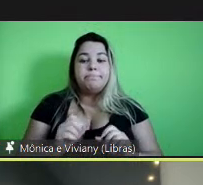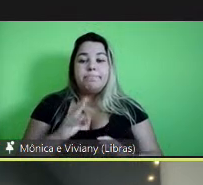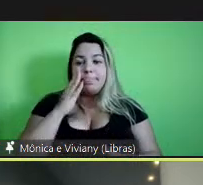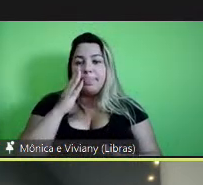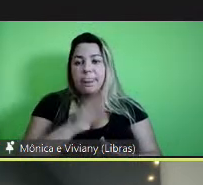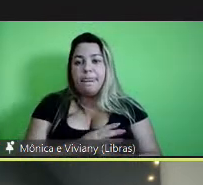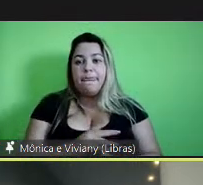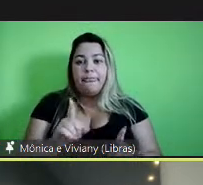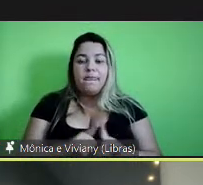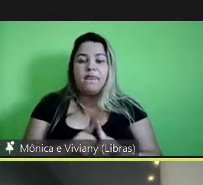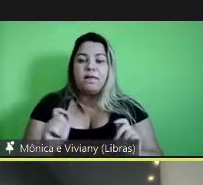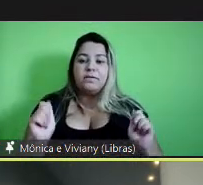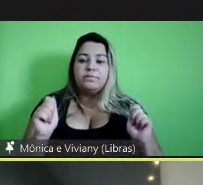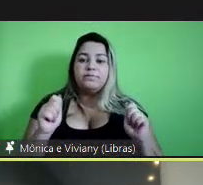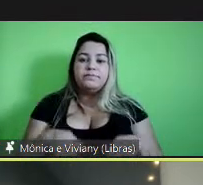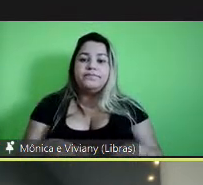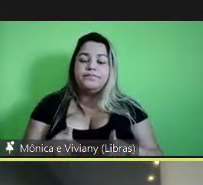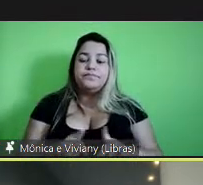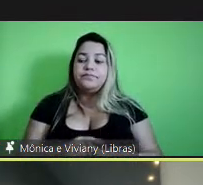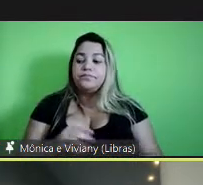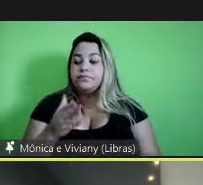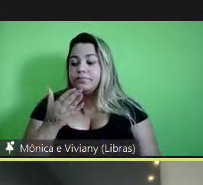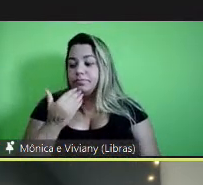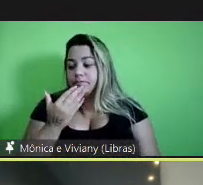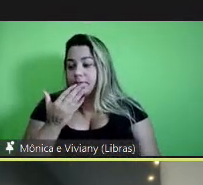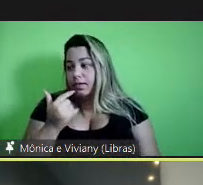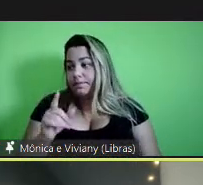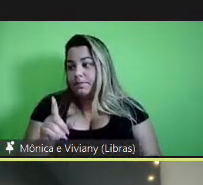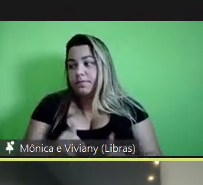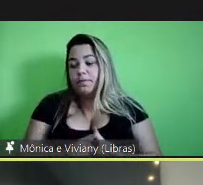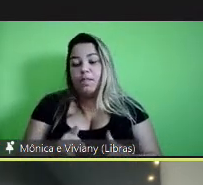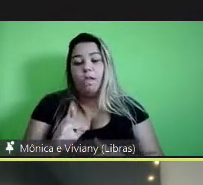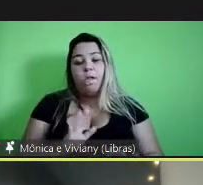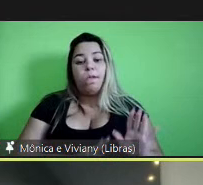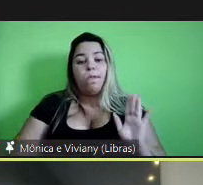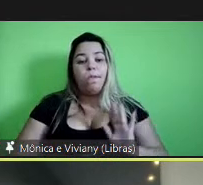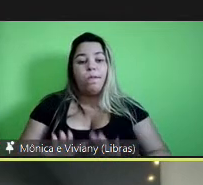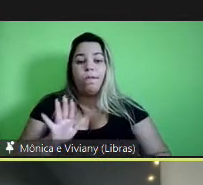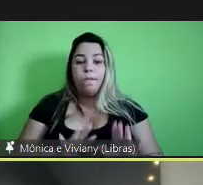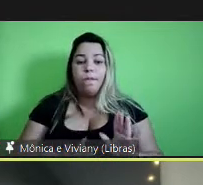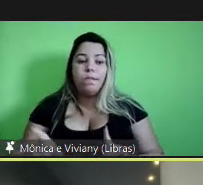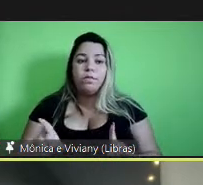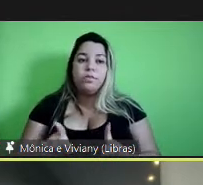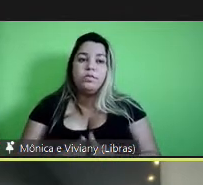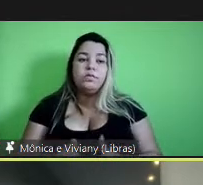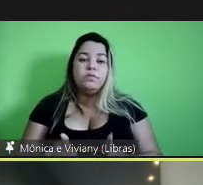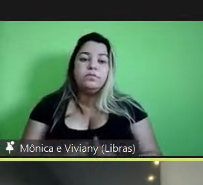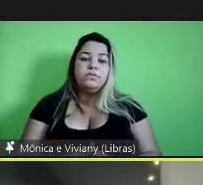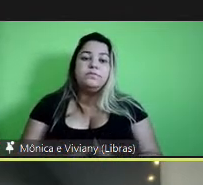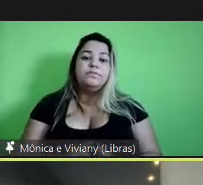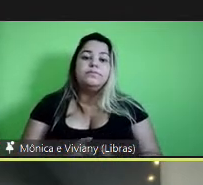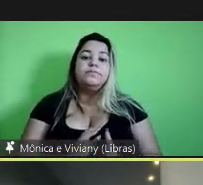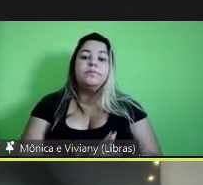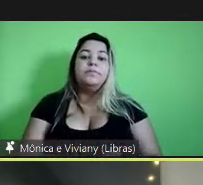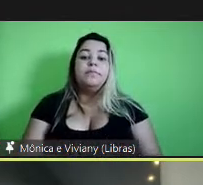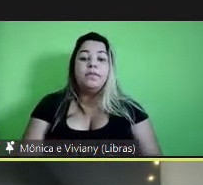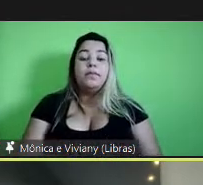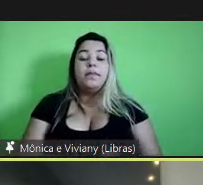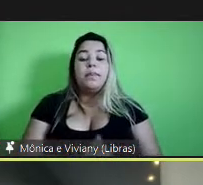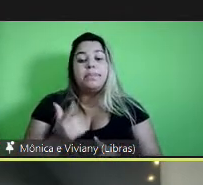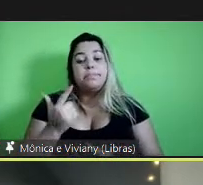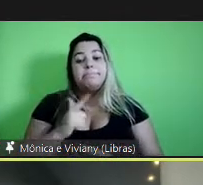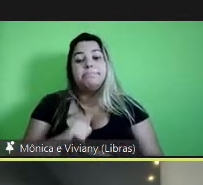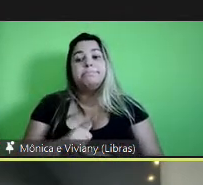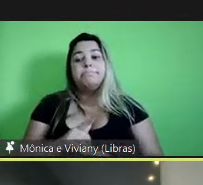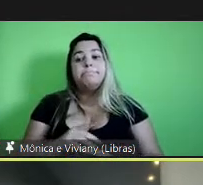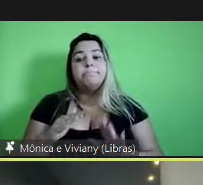the program for attention for special attention and the care for weight and obesity. But